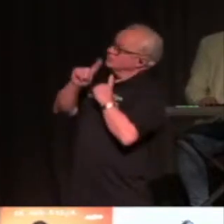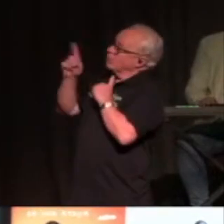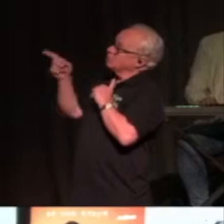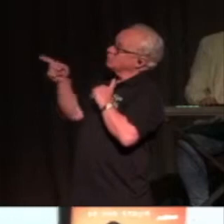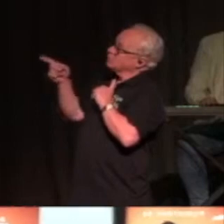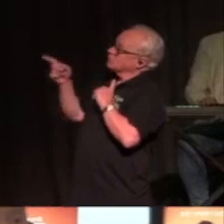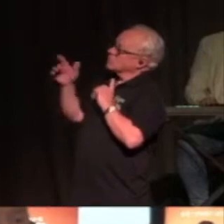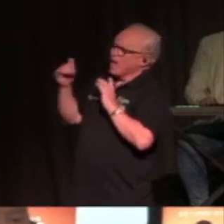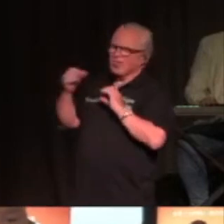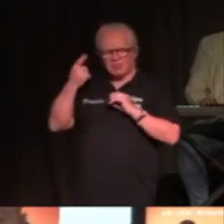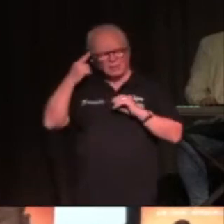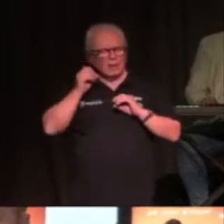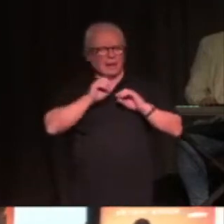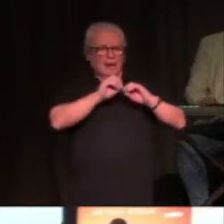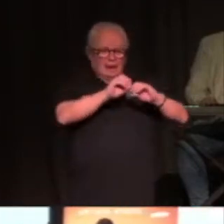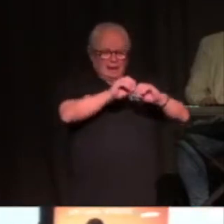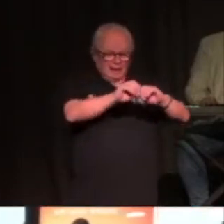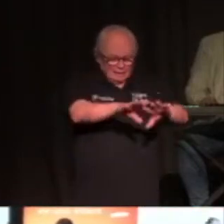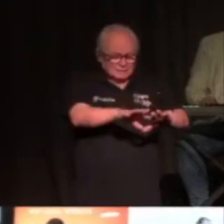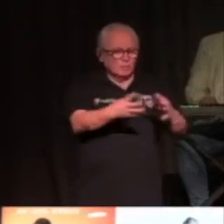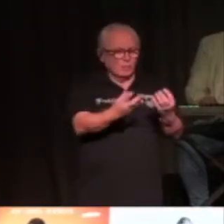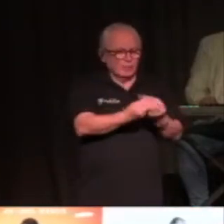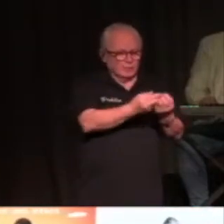that. I'll leave that with you.